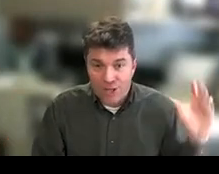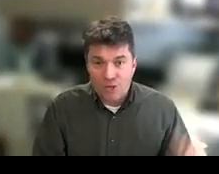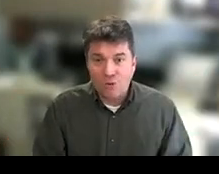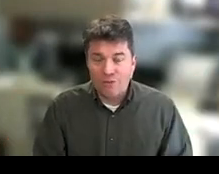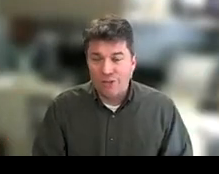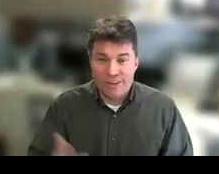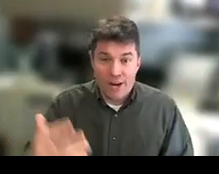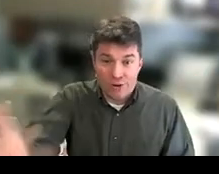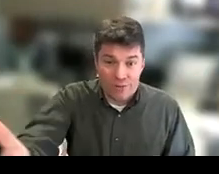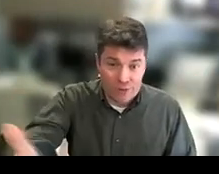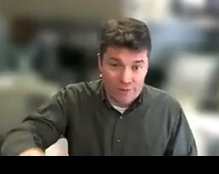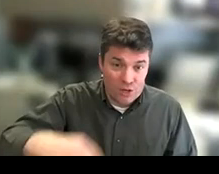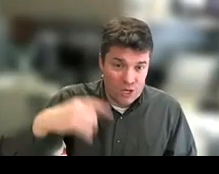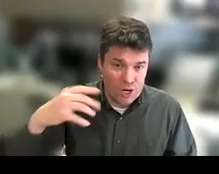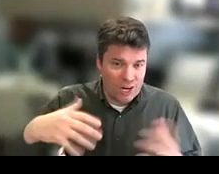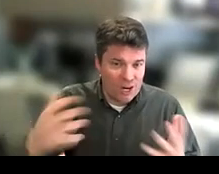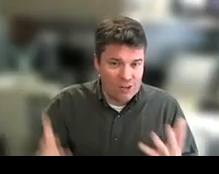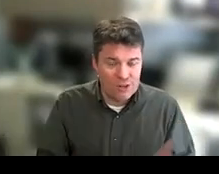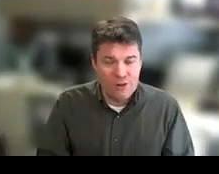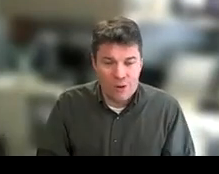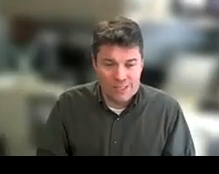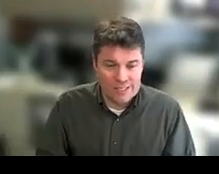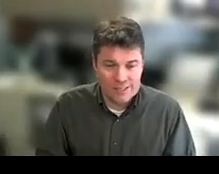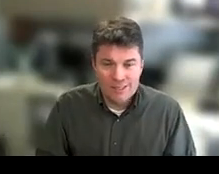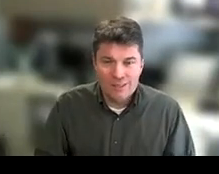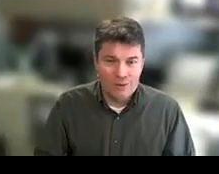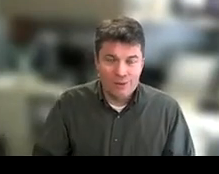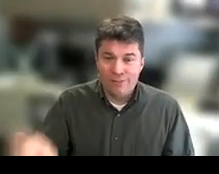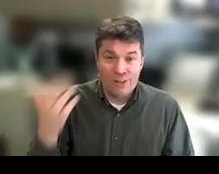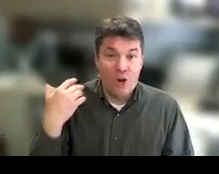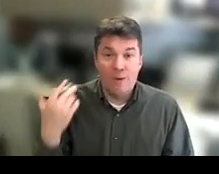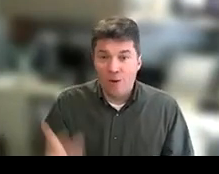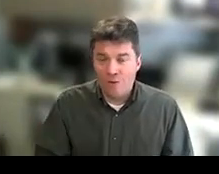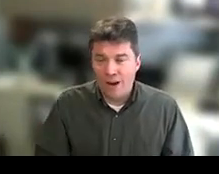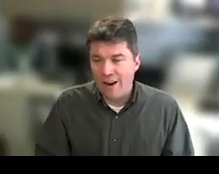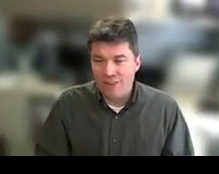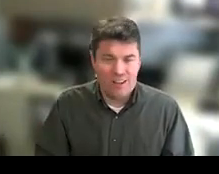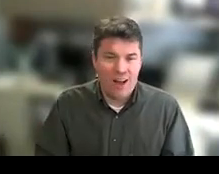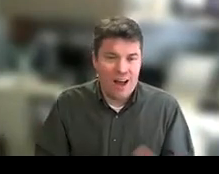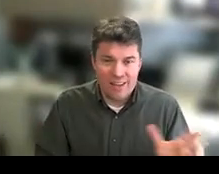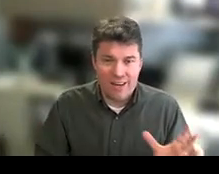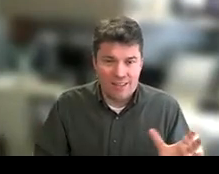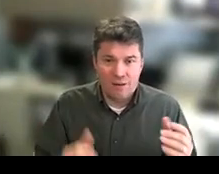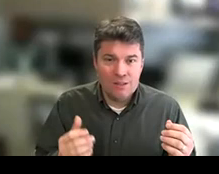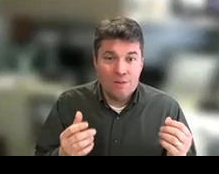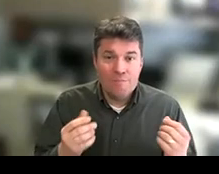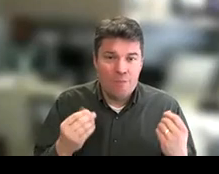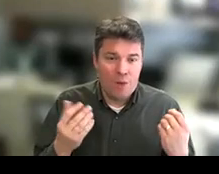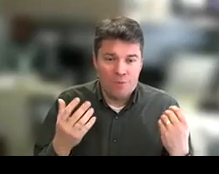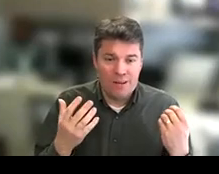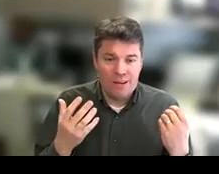traffic behind you, or there's danger in front of you. You can hear certain noises, whether there's an airplane overhead. There's a lot of things